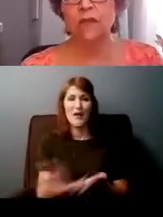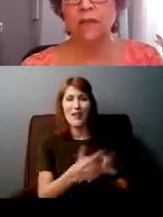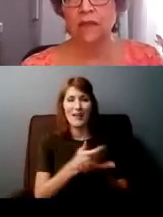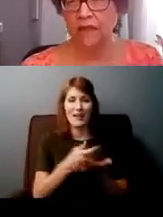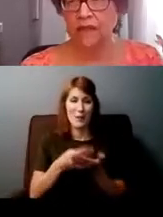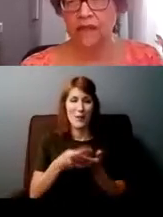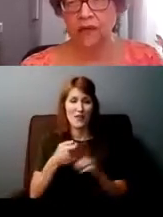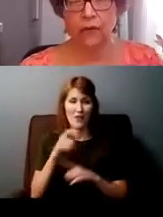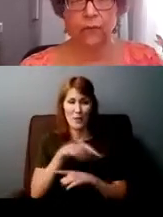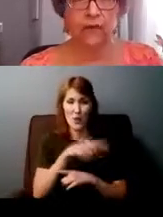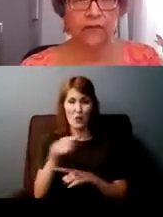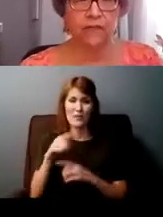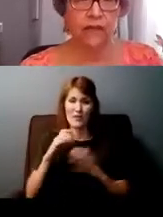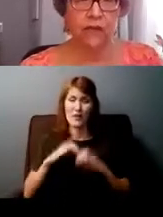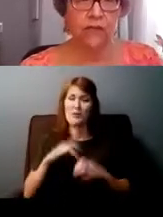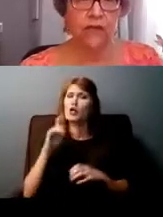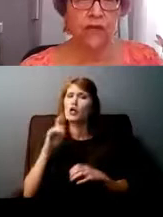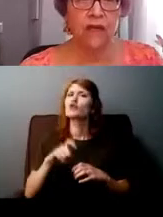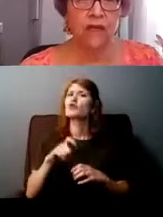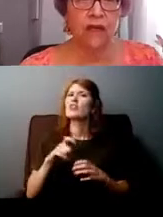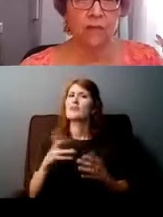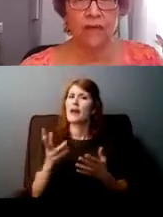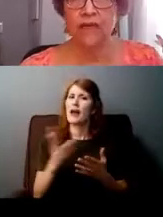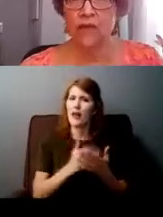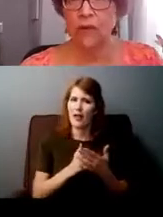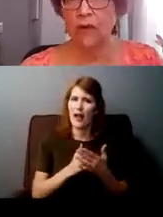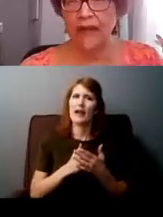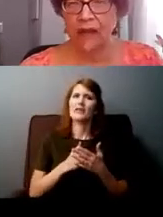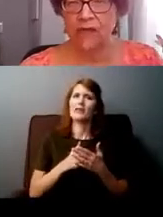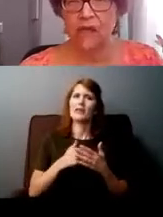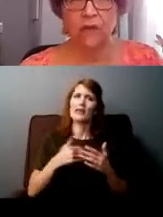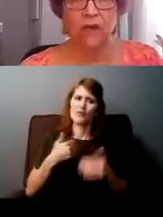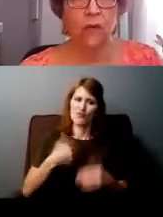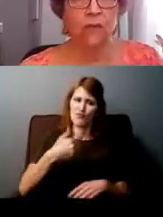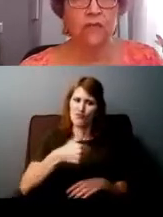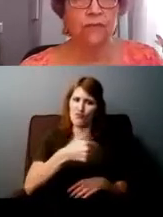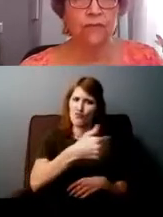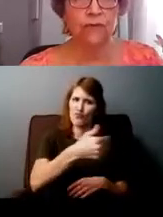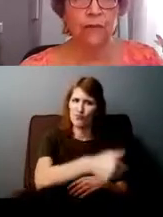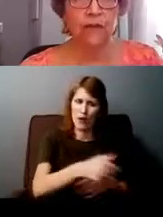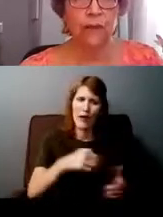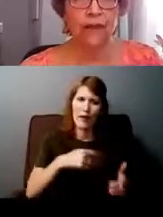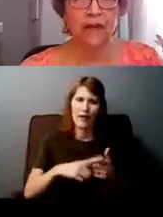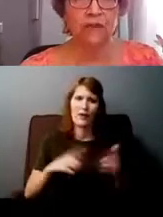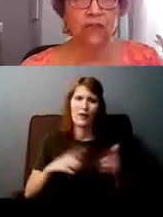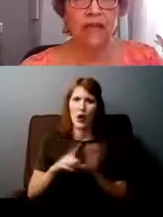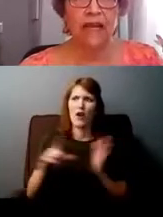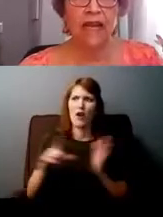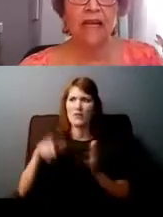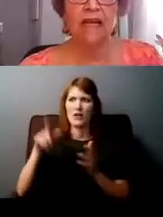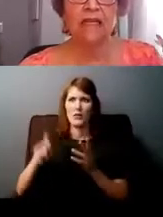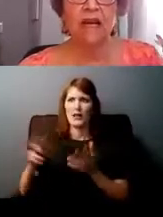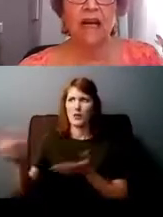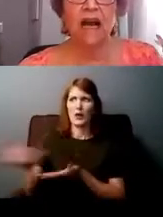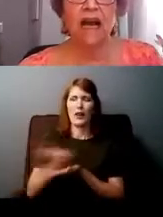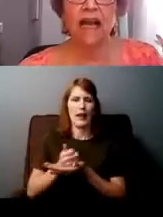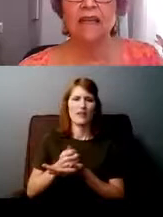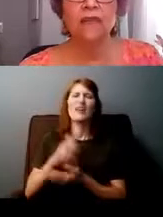that should have been collected over a period of years. Escrow accounts on loans, if you're familiar with that.